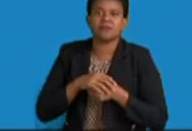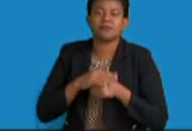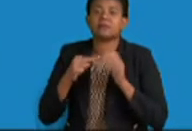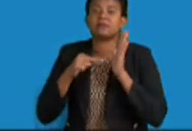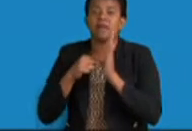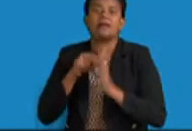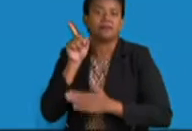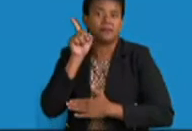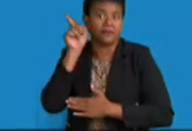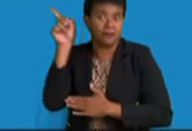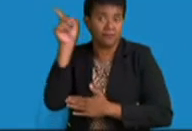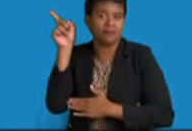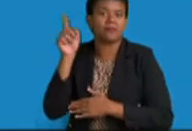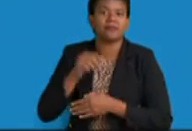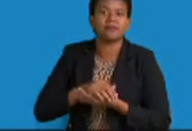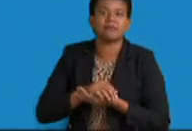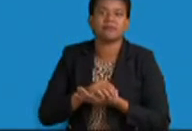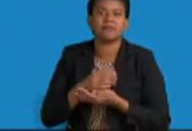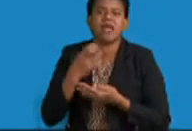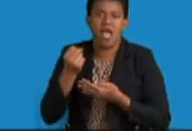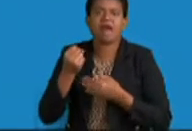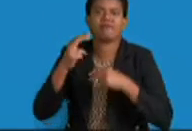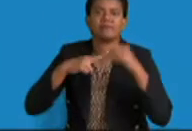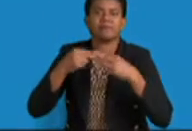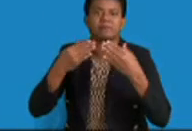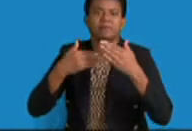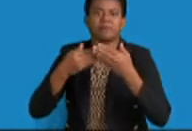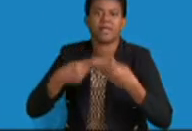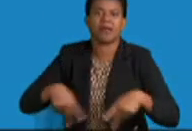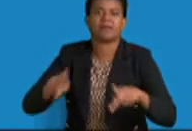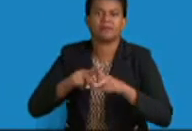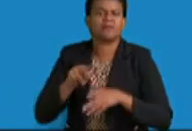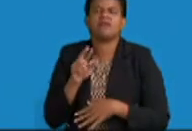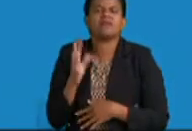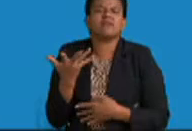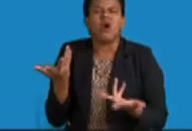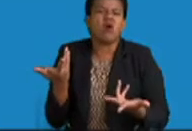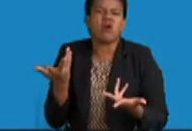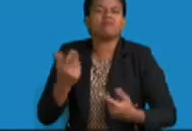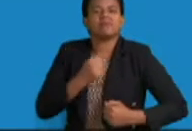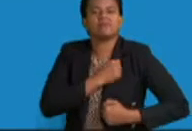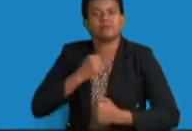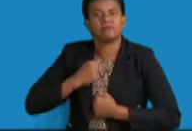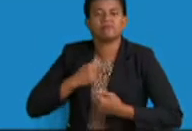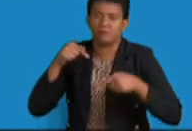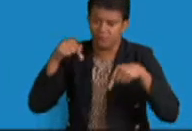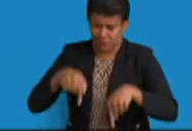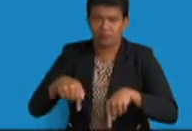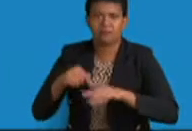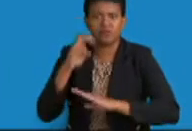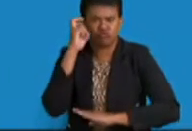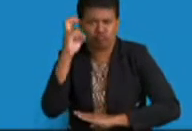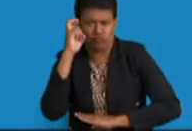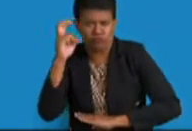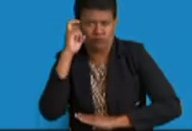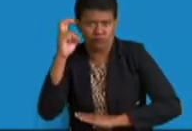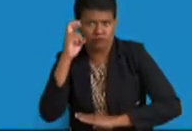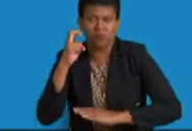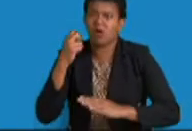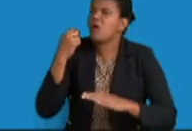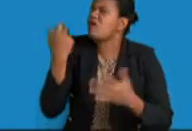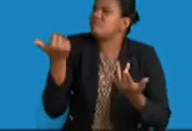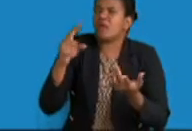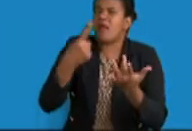peacekeeping and HADR needs is in motion. We know that no other organization has the capability